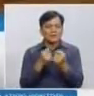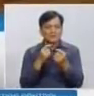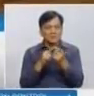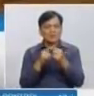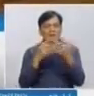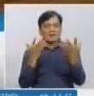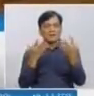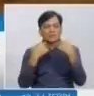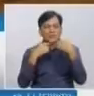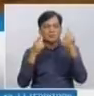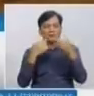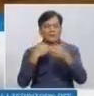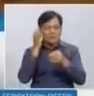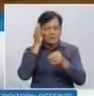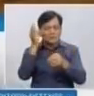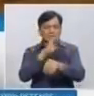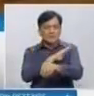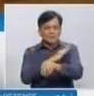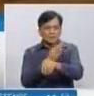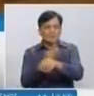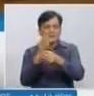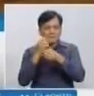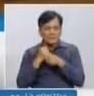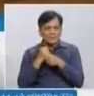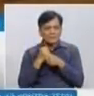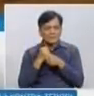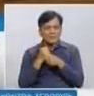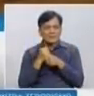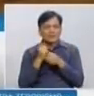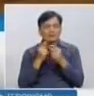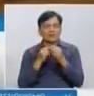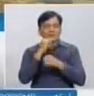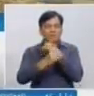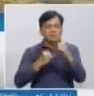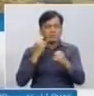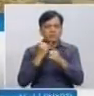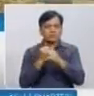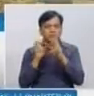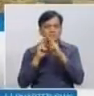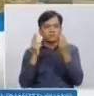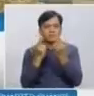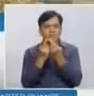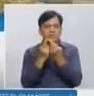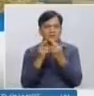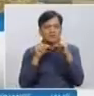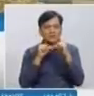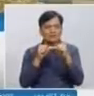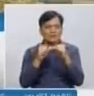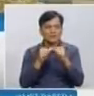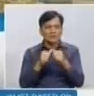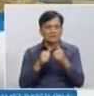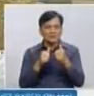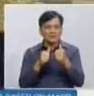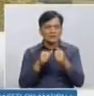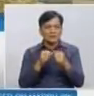children will reap. On international relations, we shall continue to assert